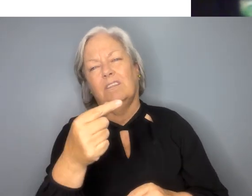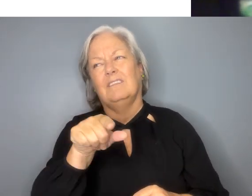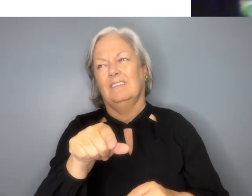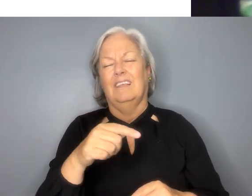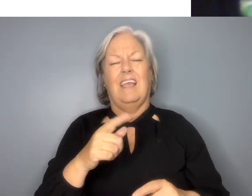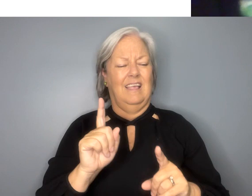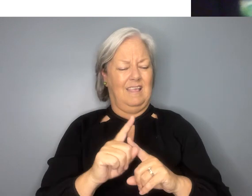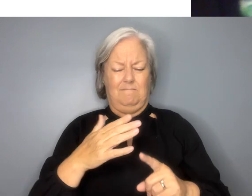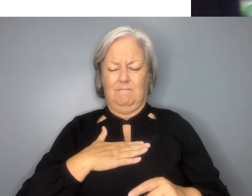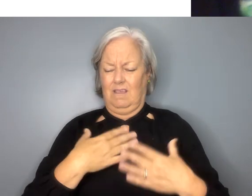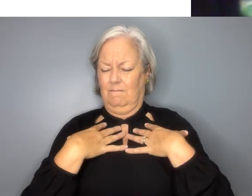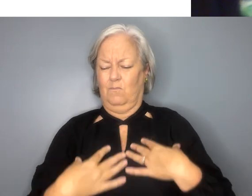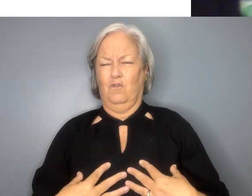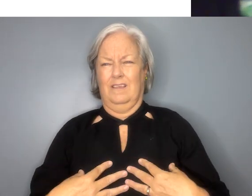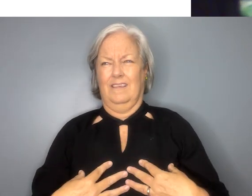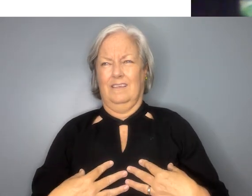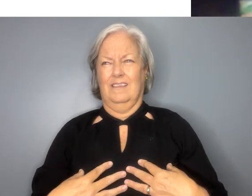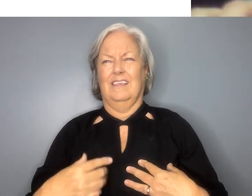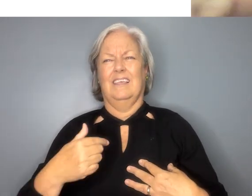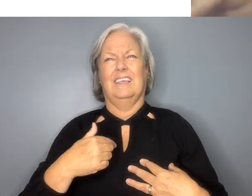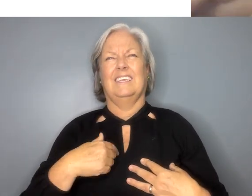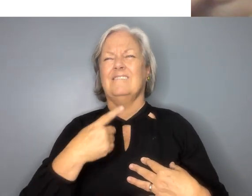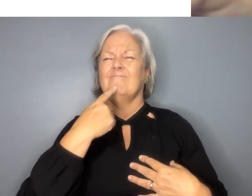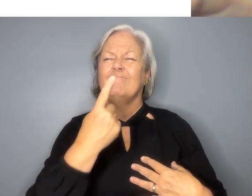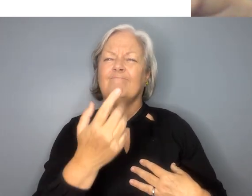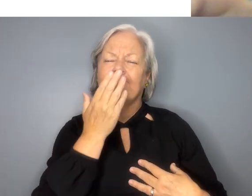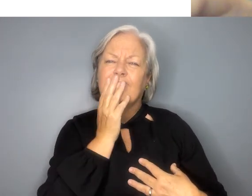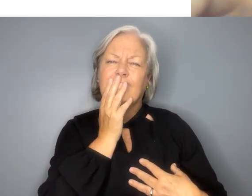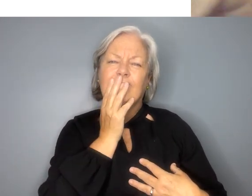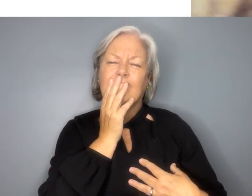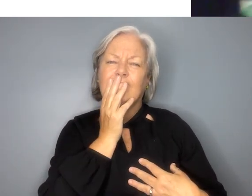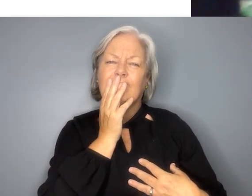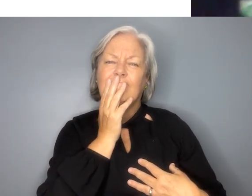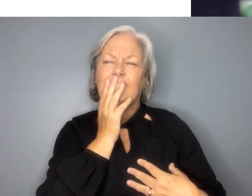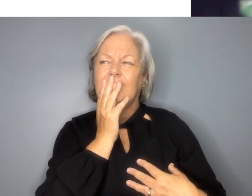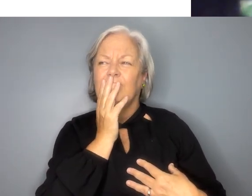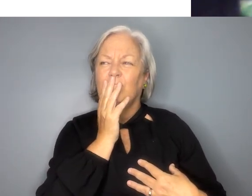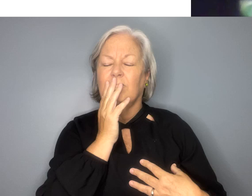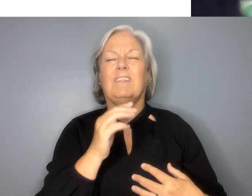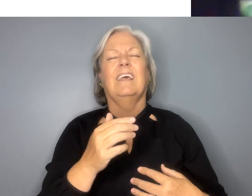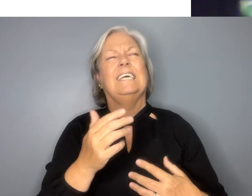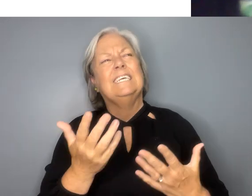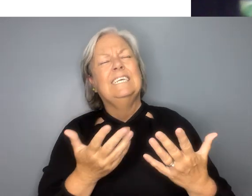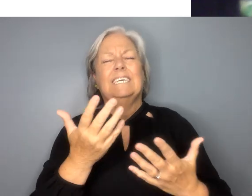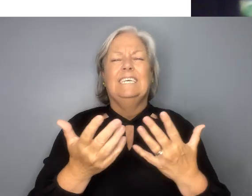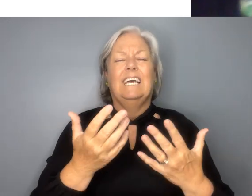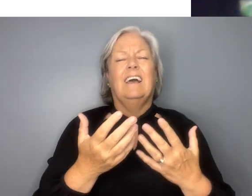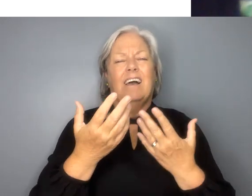respects. I feel like there's a lot of